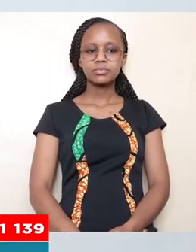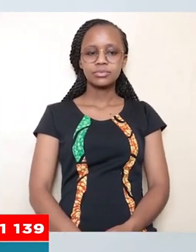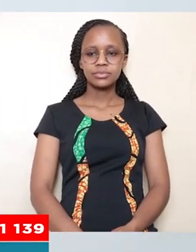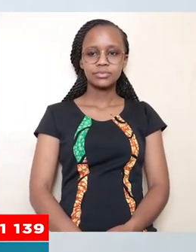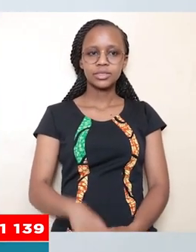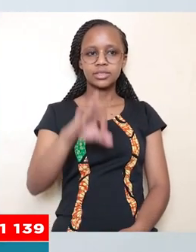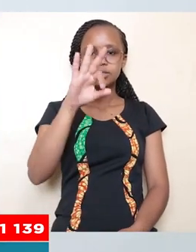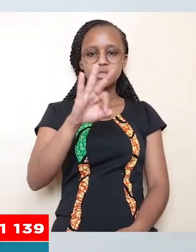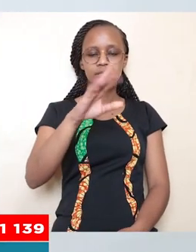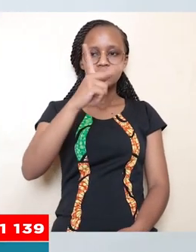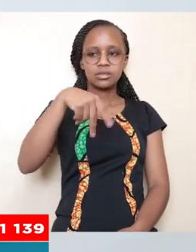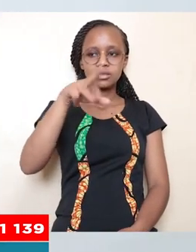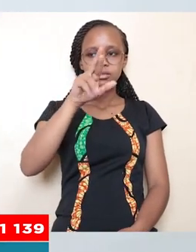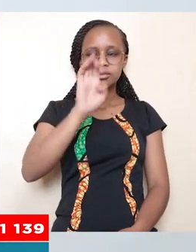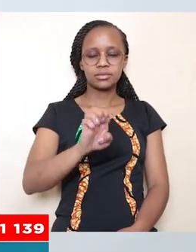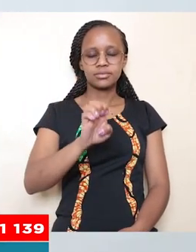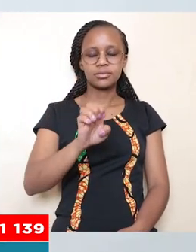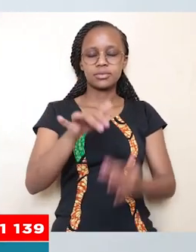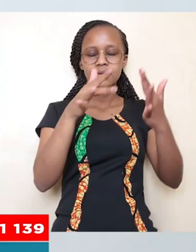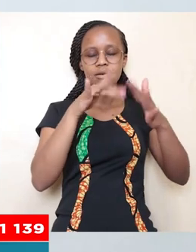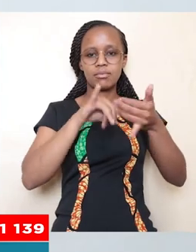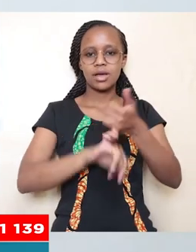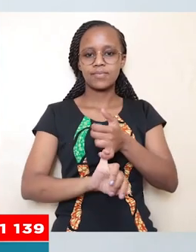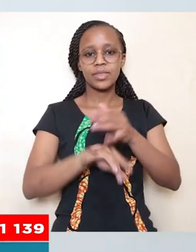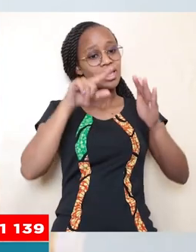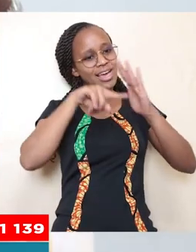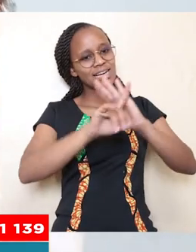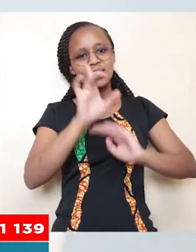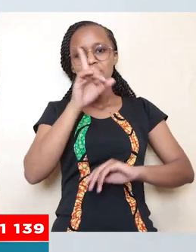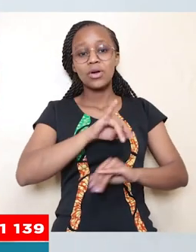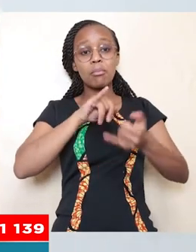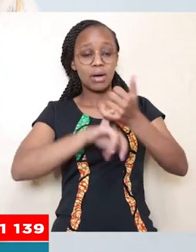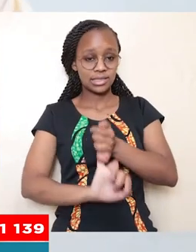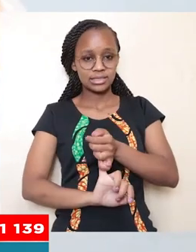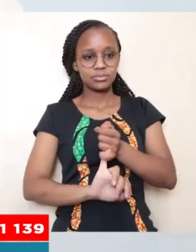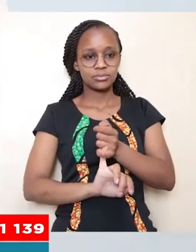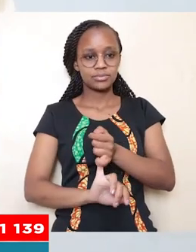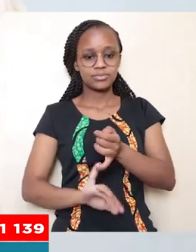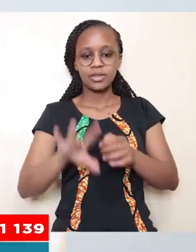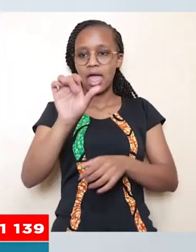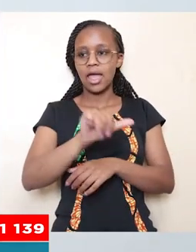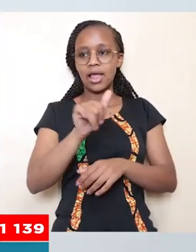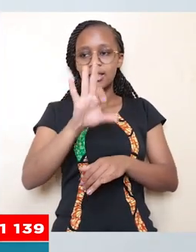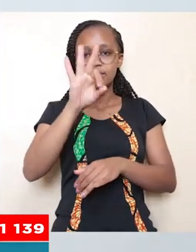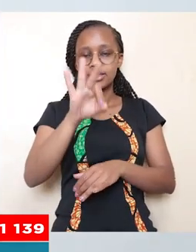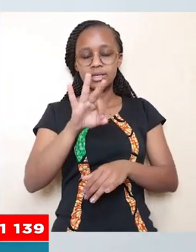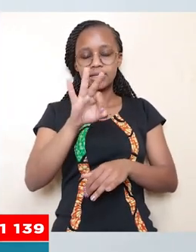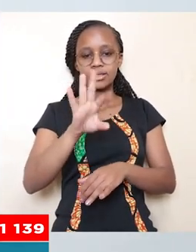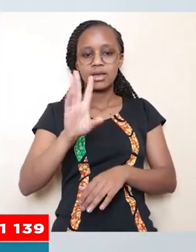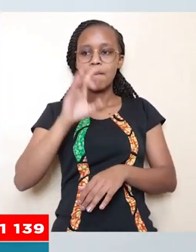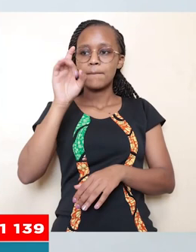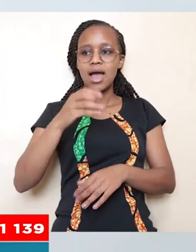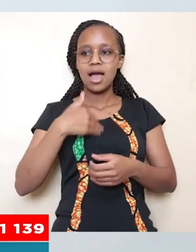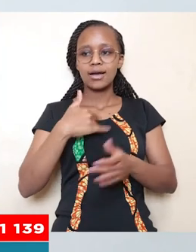three pre-existing cracks in marriages that ukigia ndani ya marriage with any of the three cracks, you